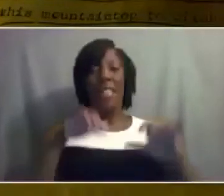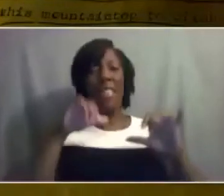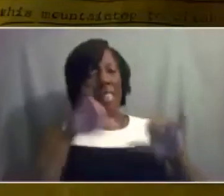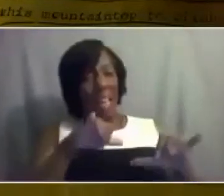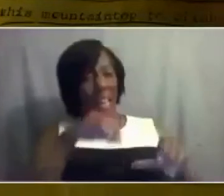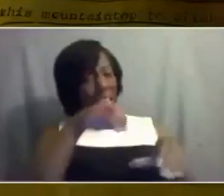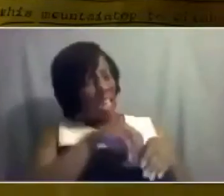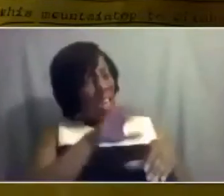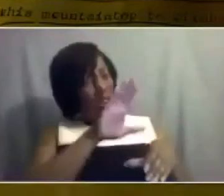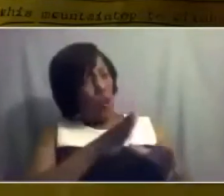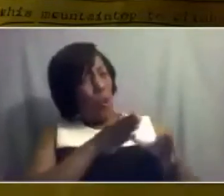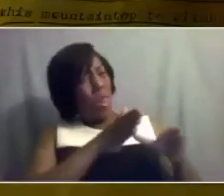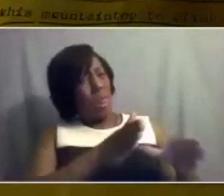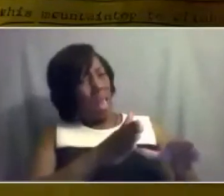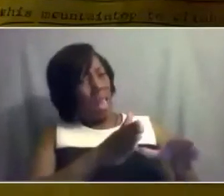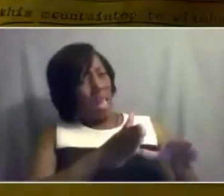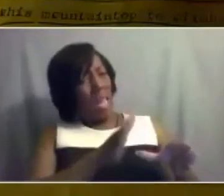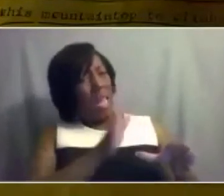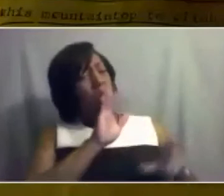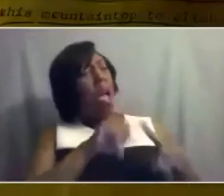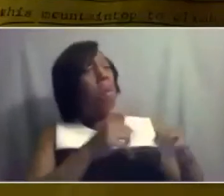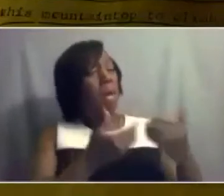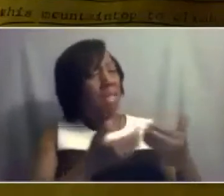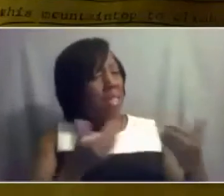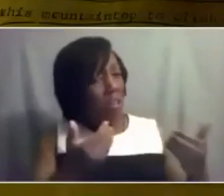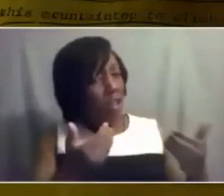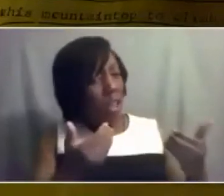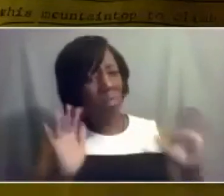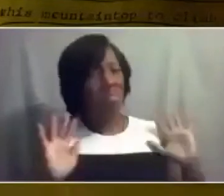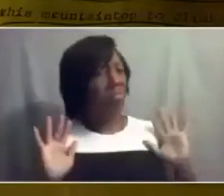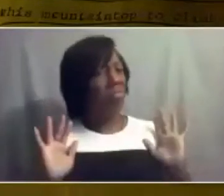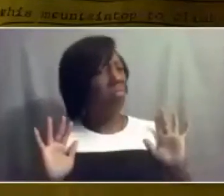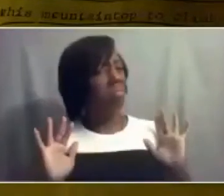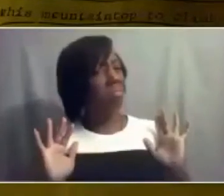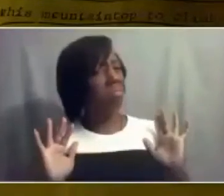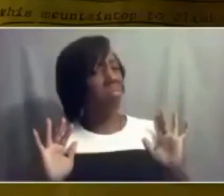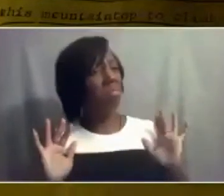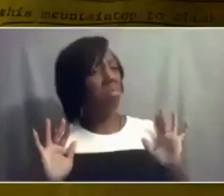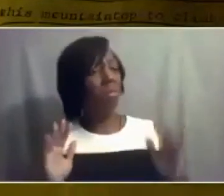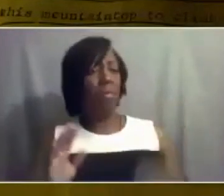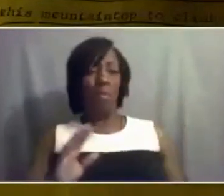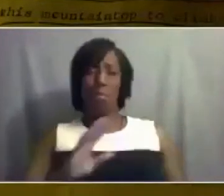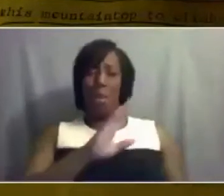talk about segregation, and that's that. And as